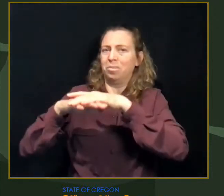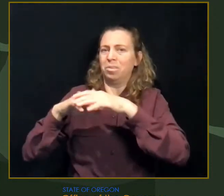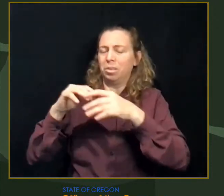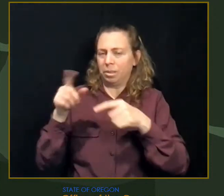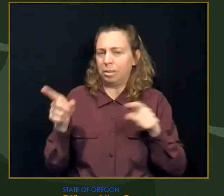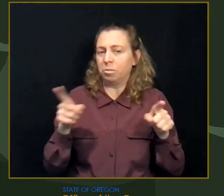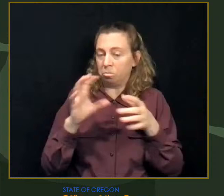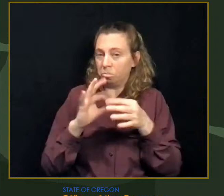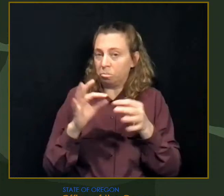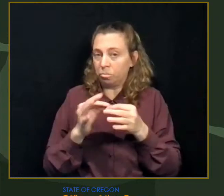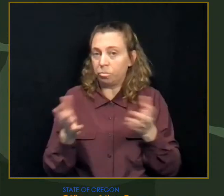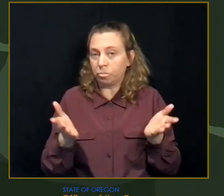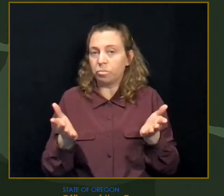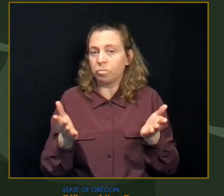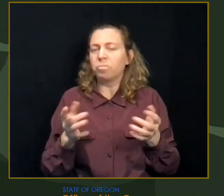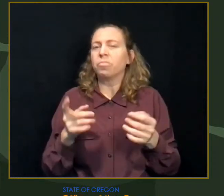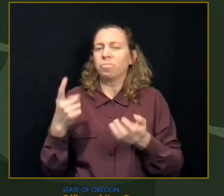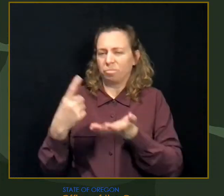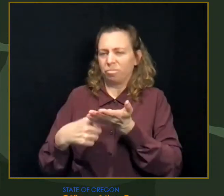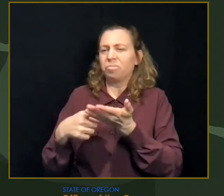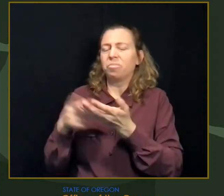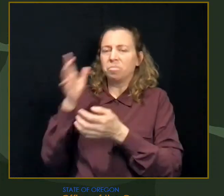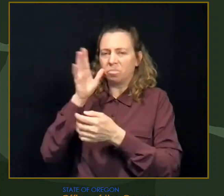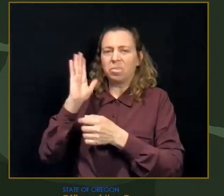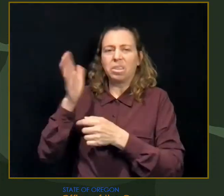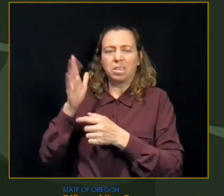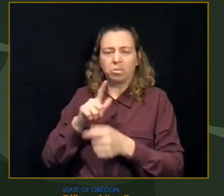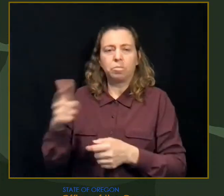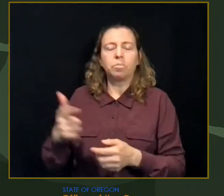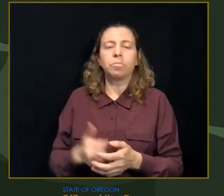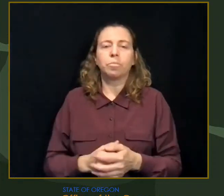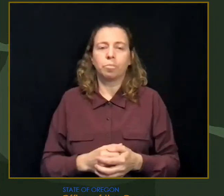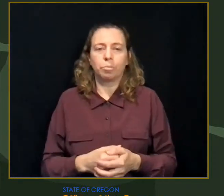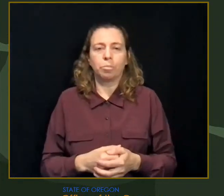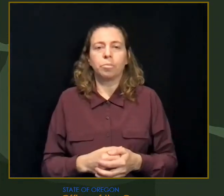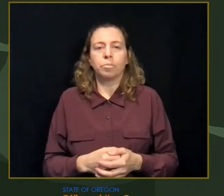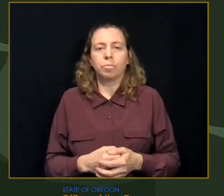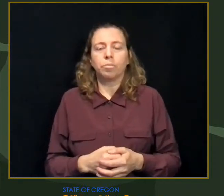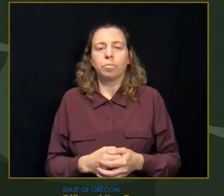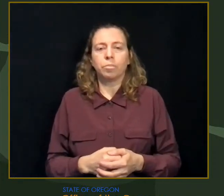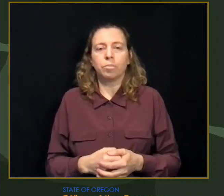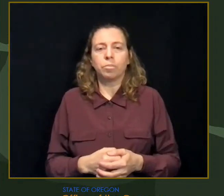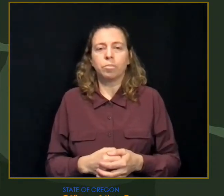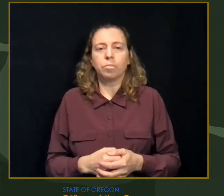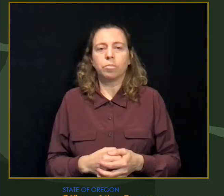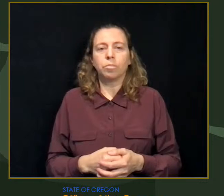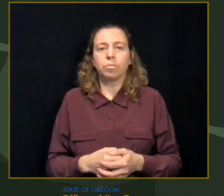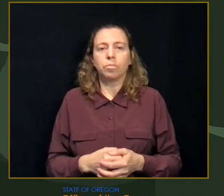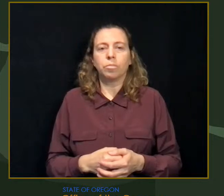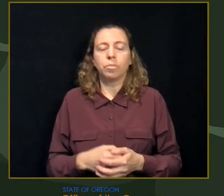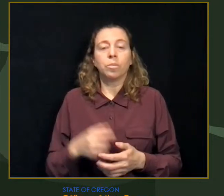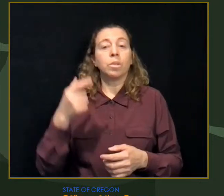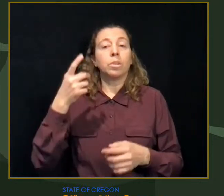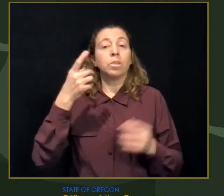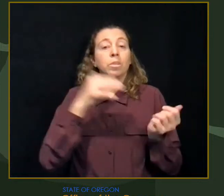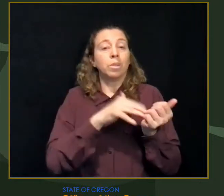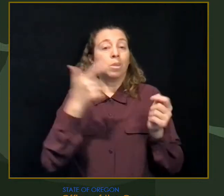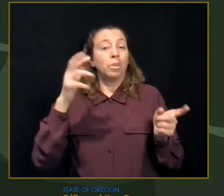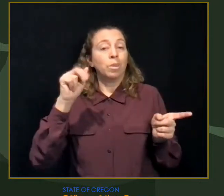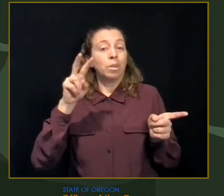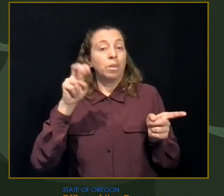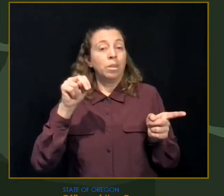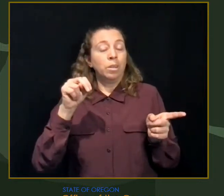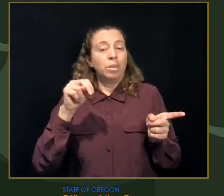As Dr. Gravin said, this number looks similar to where we would needed to act in the fall. And that's because we